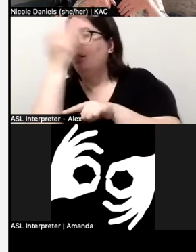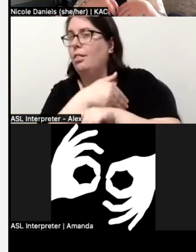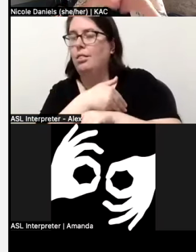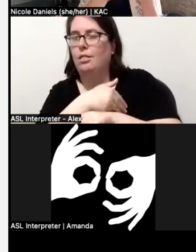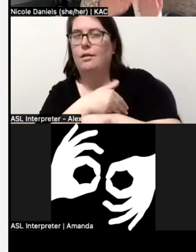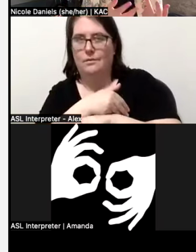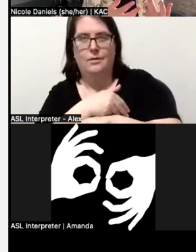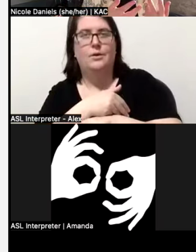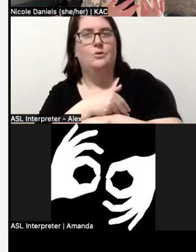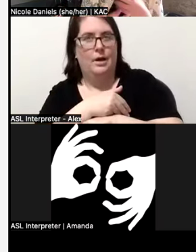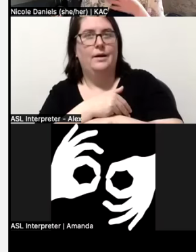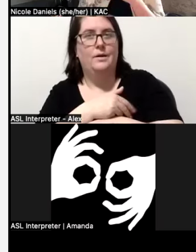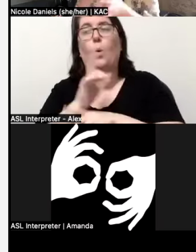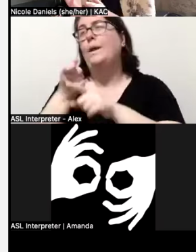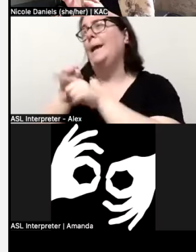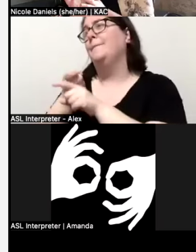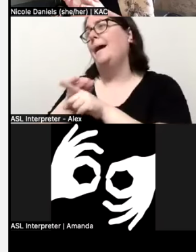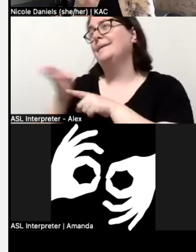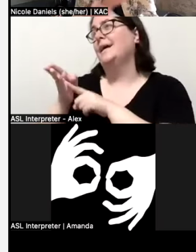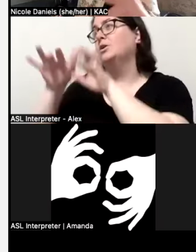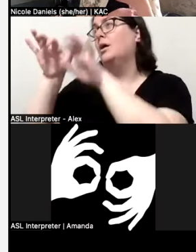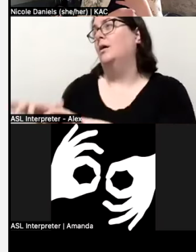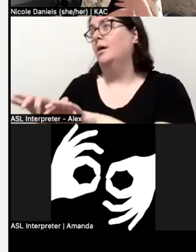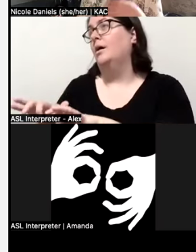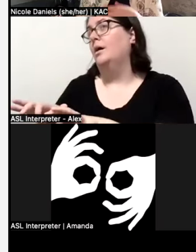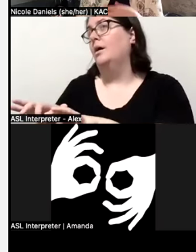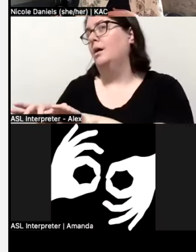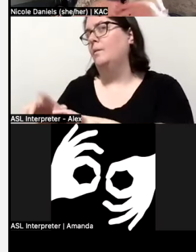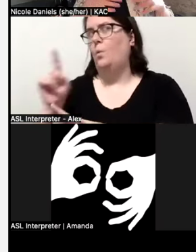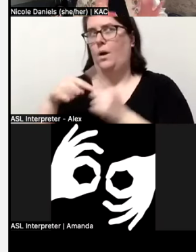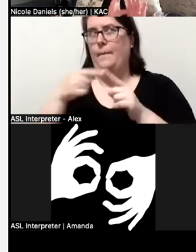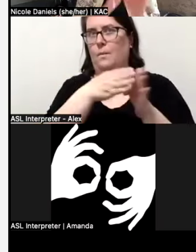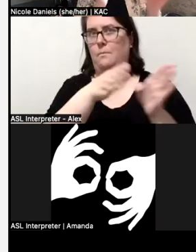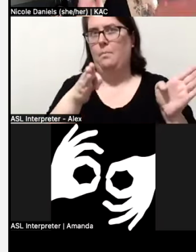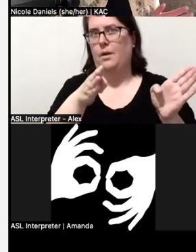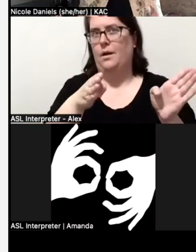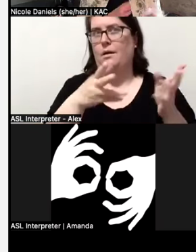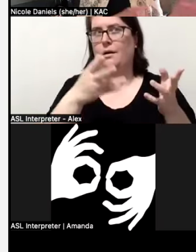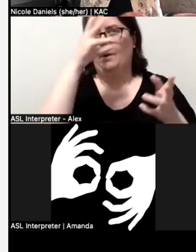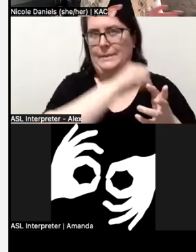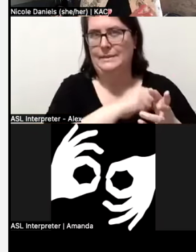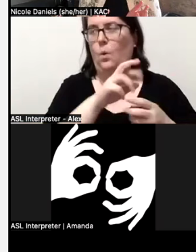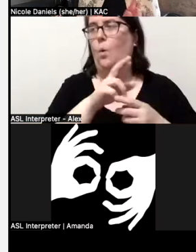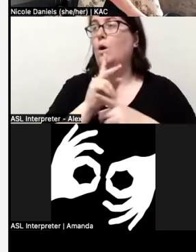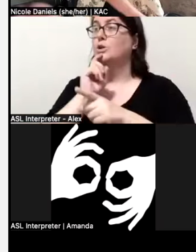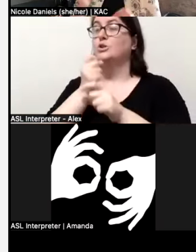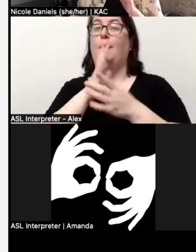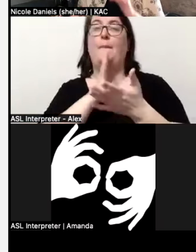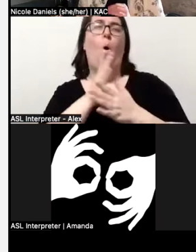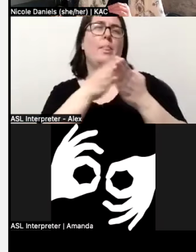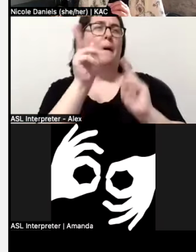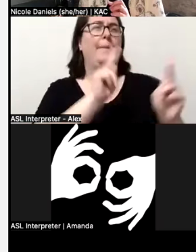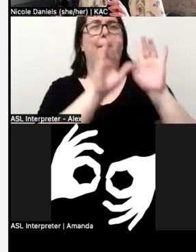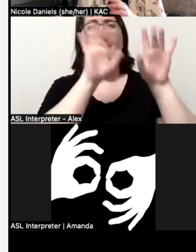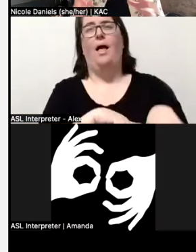how we impact the sector, and forget about the public, or vice versa. Or to talk about your impact on the sector and public and then forget